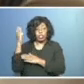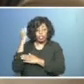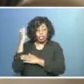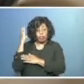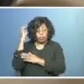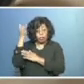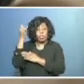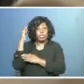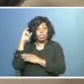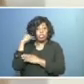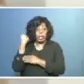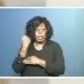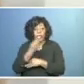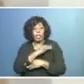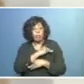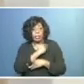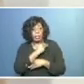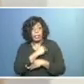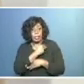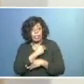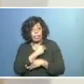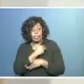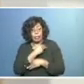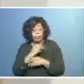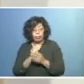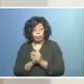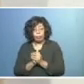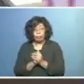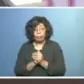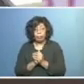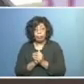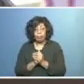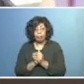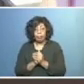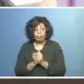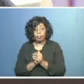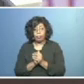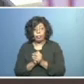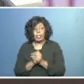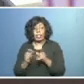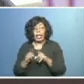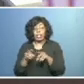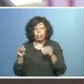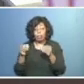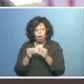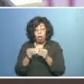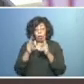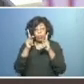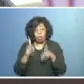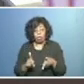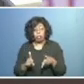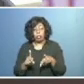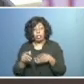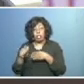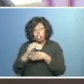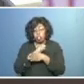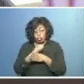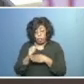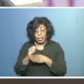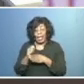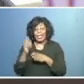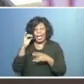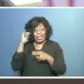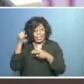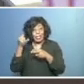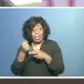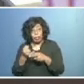Superintendent Janet McKinsey recommits their efforts to the fight. As more persons are trained to identify, mitigate,